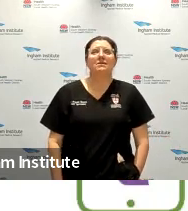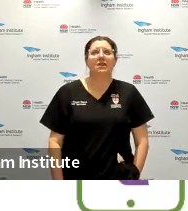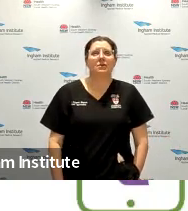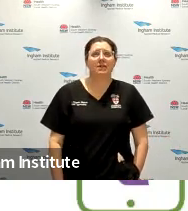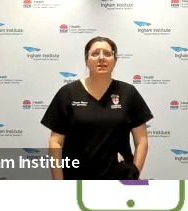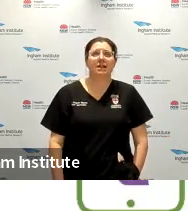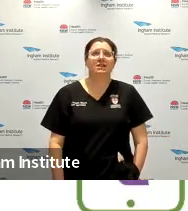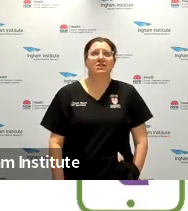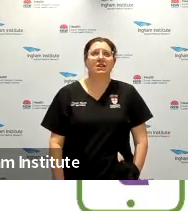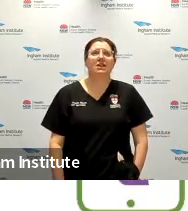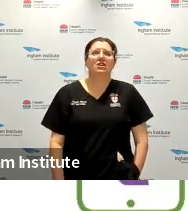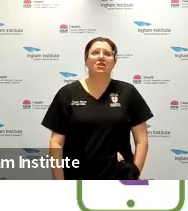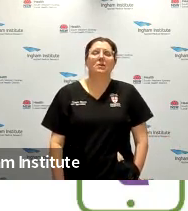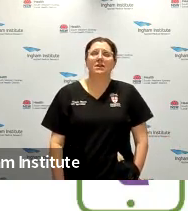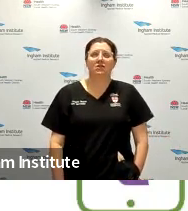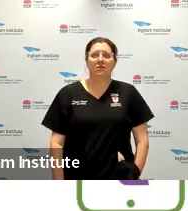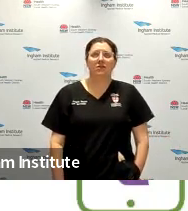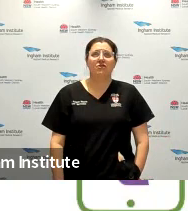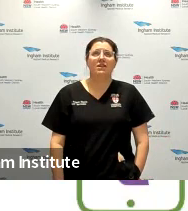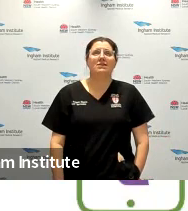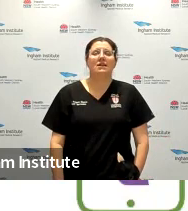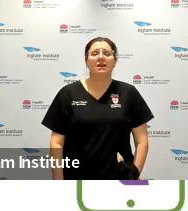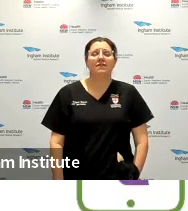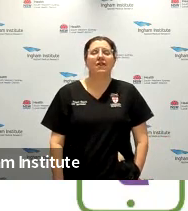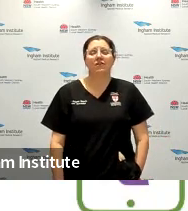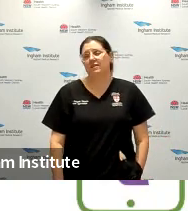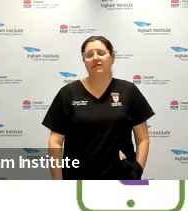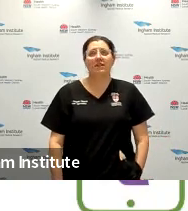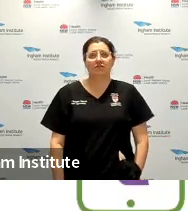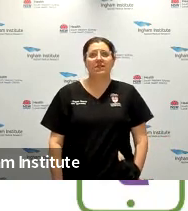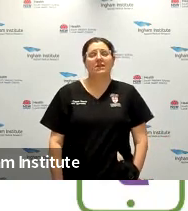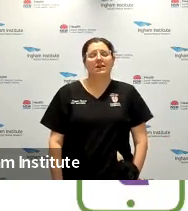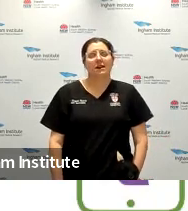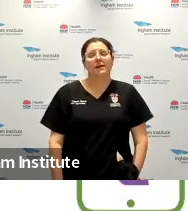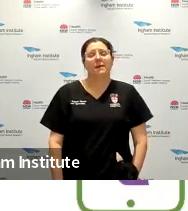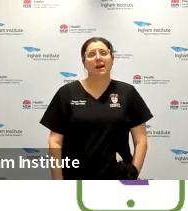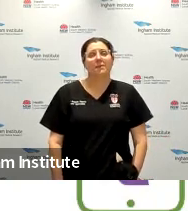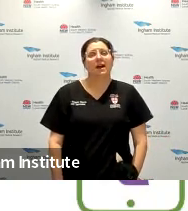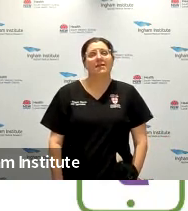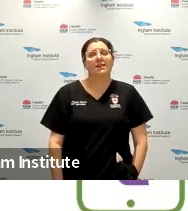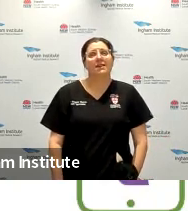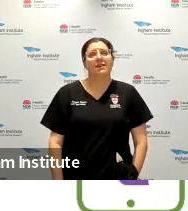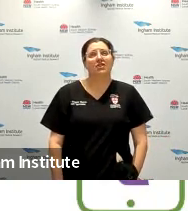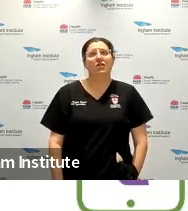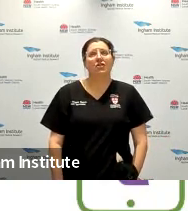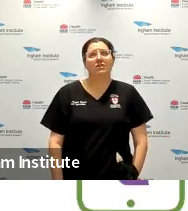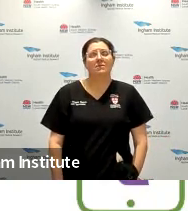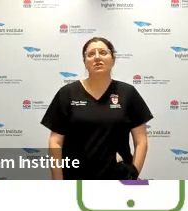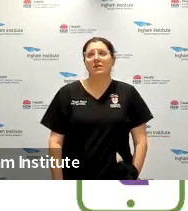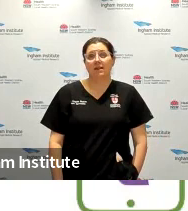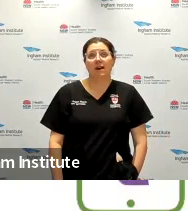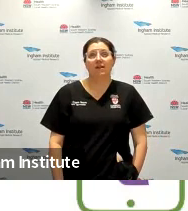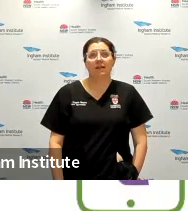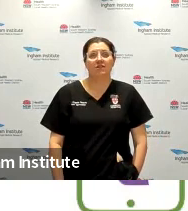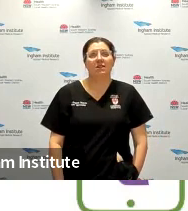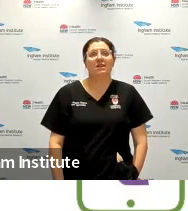predominantly in women in Southwest Sydney LHD. So women insert their address via a find address app, and then it geo-locks them